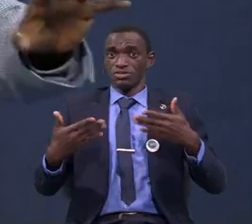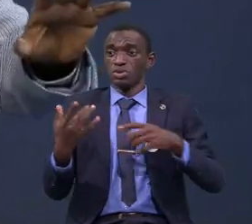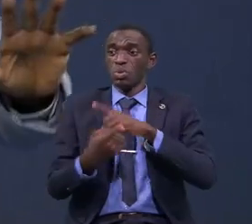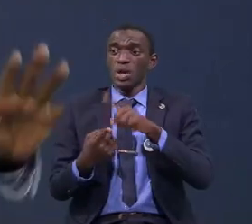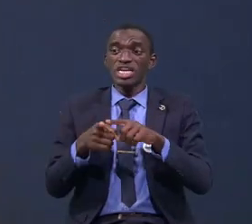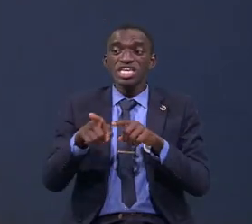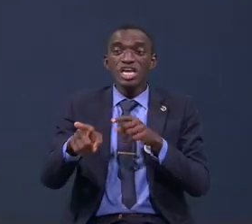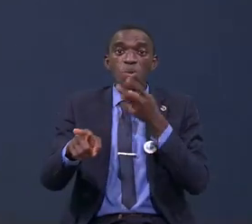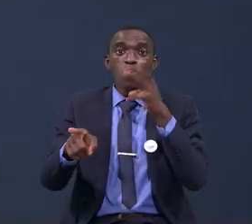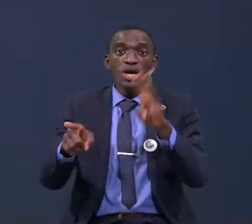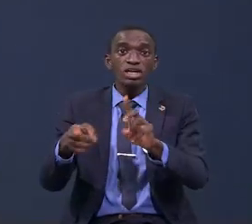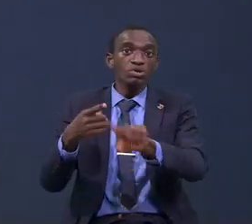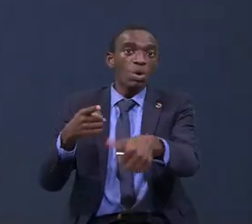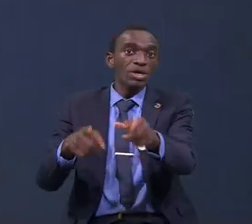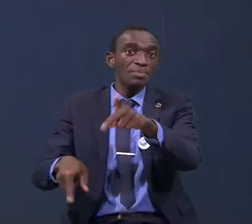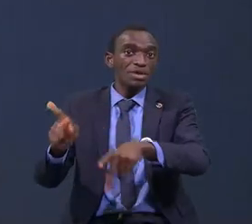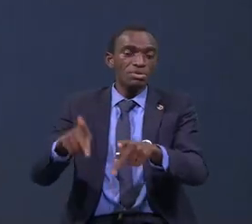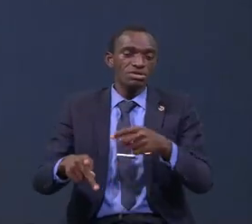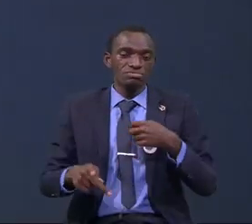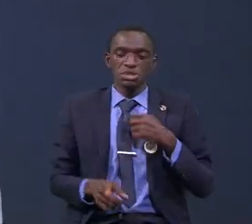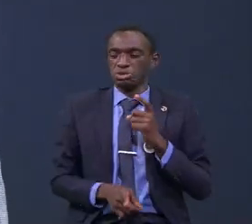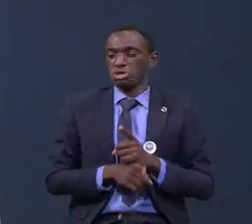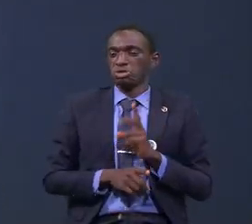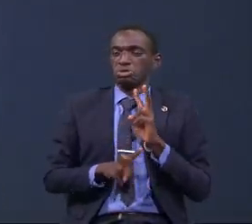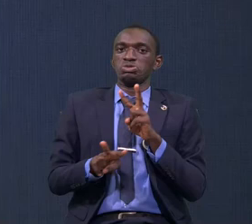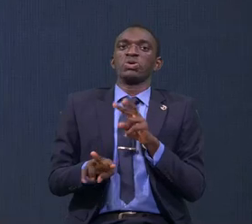was looking at them with delight.